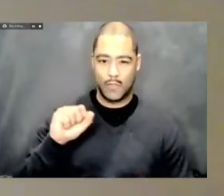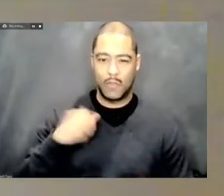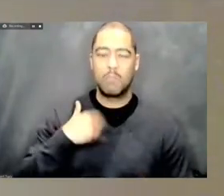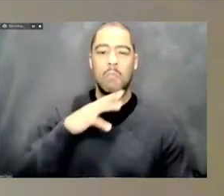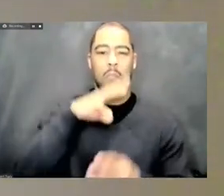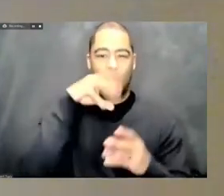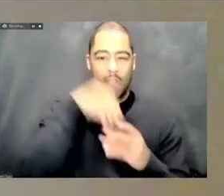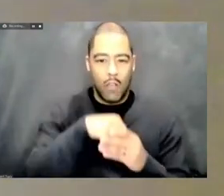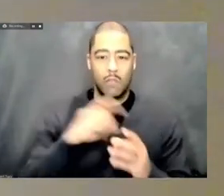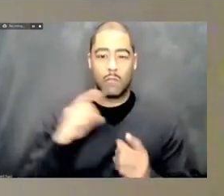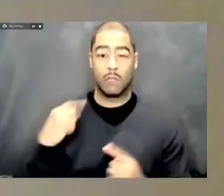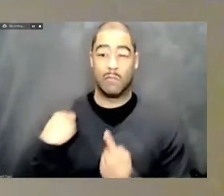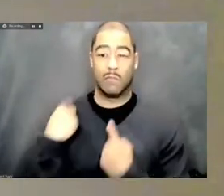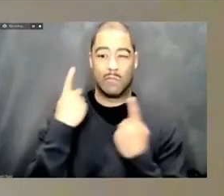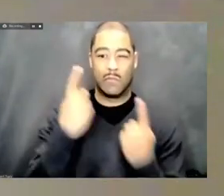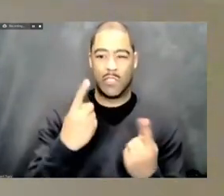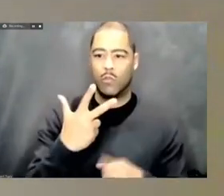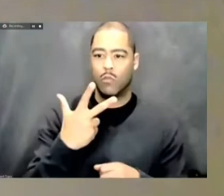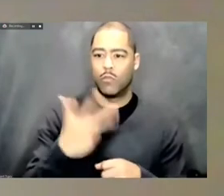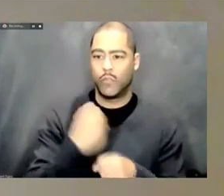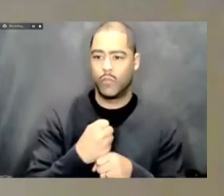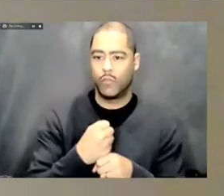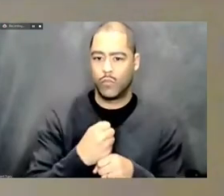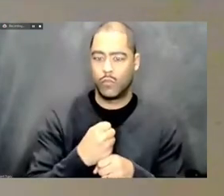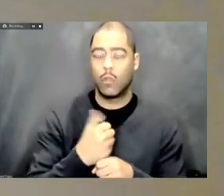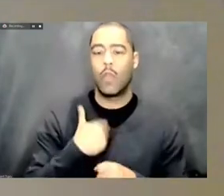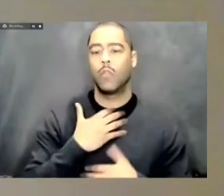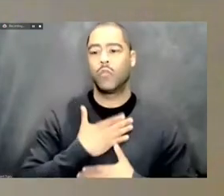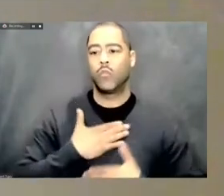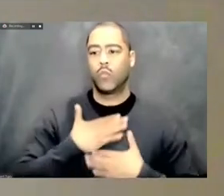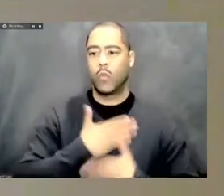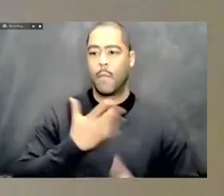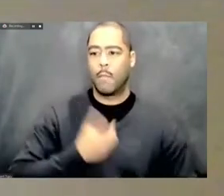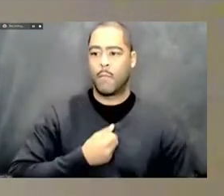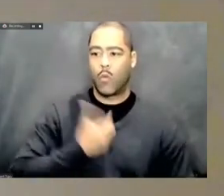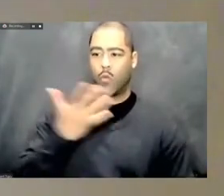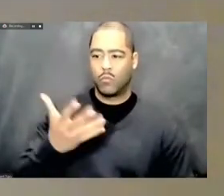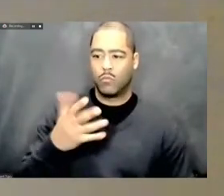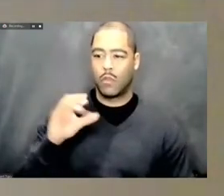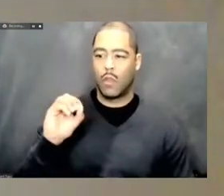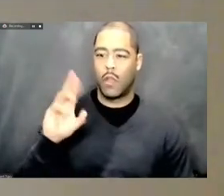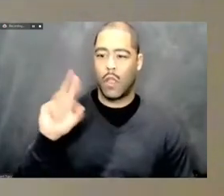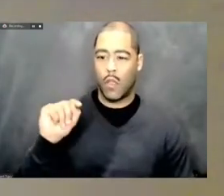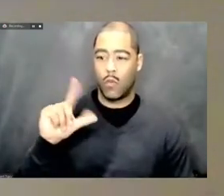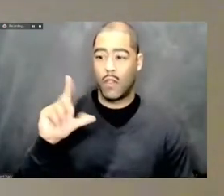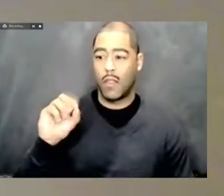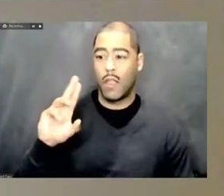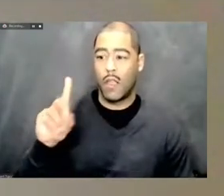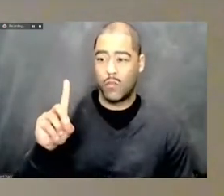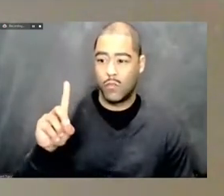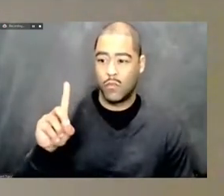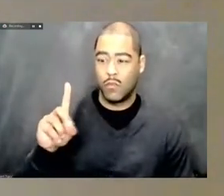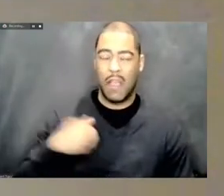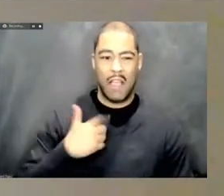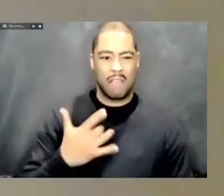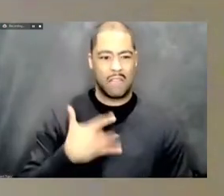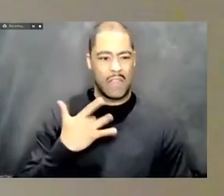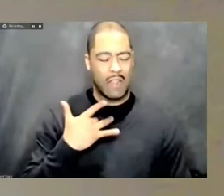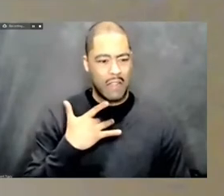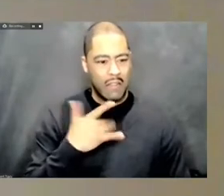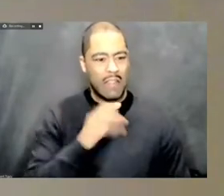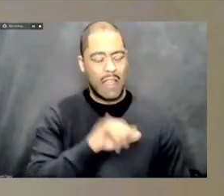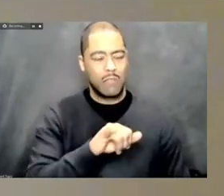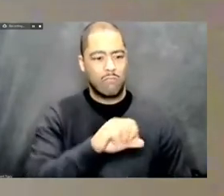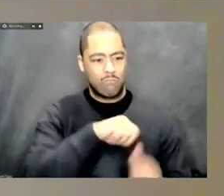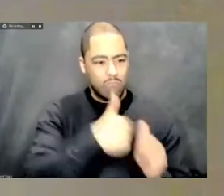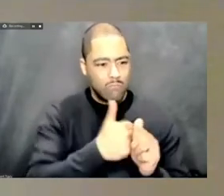almost 3 years. I enjoy Poetry Out Loud, and I really believe in what it stands for. And I really want to see more youth get